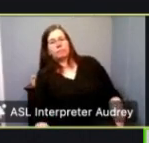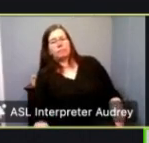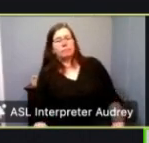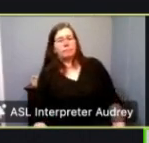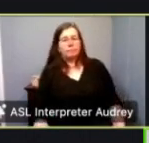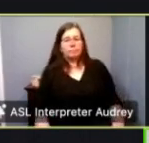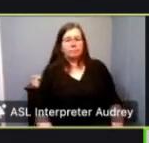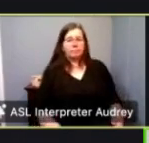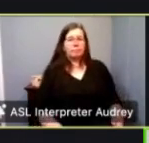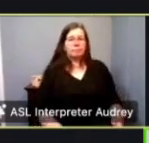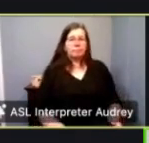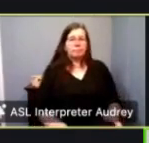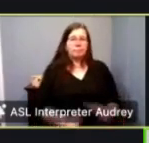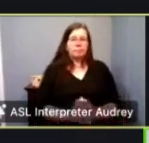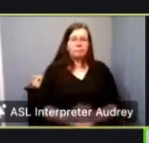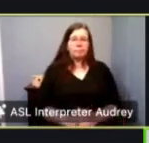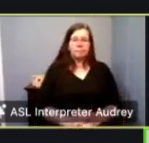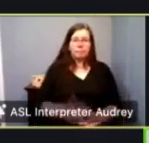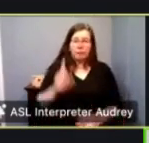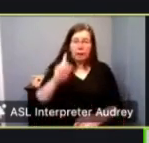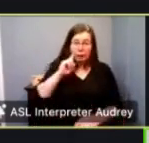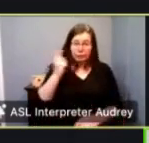Should it sound good?